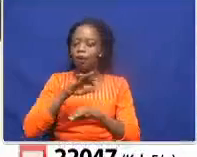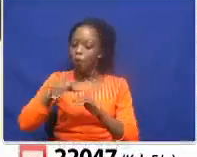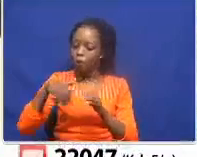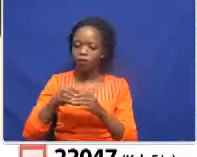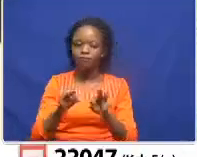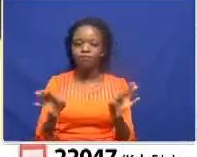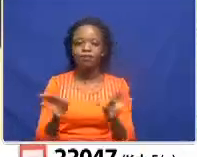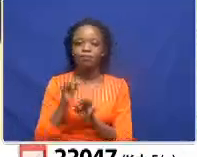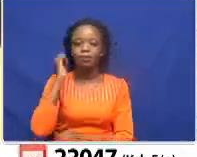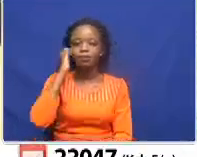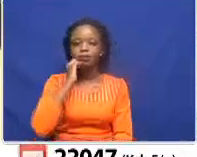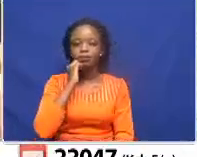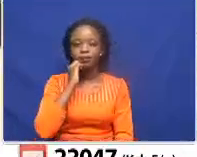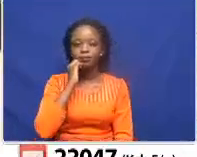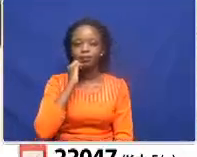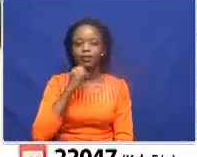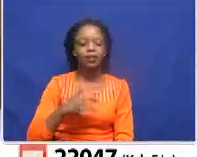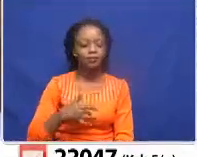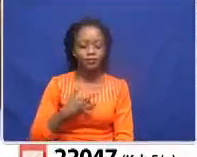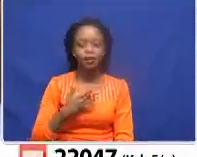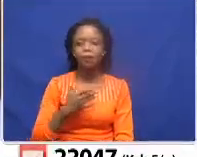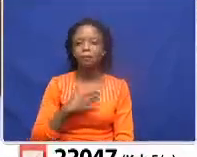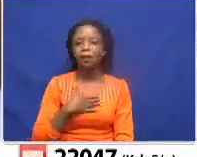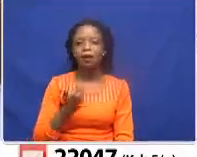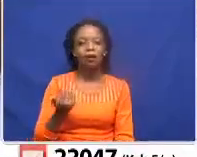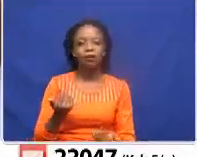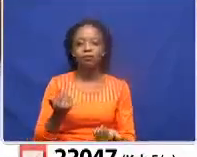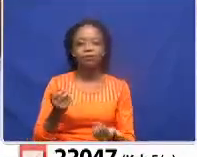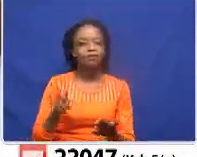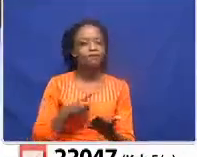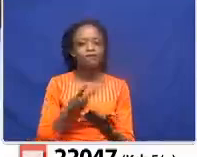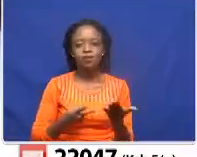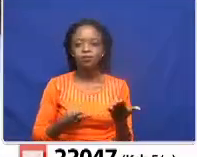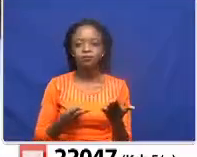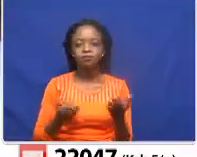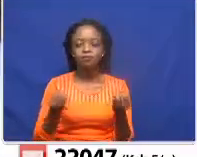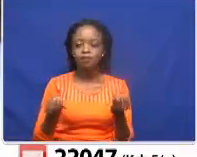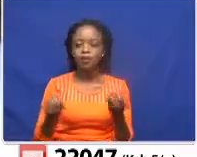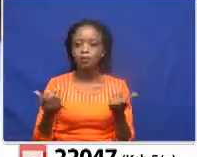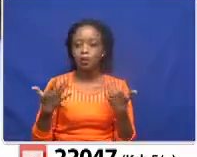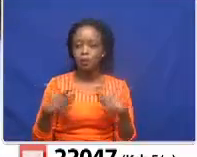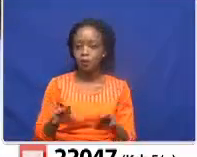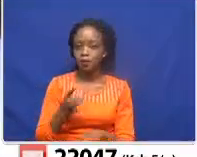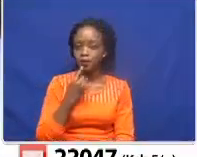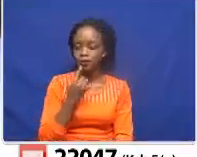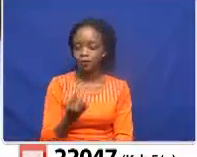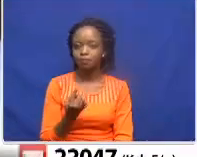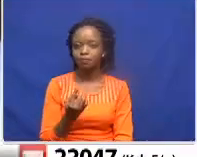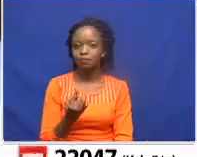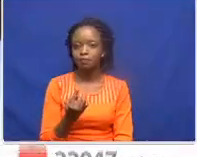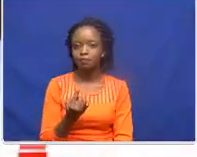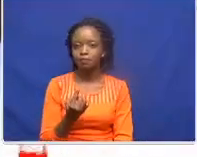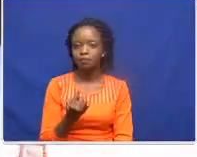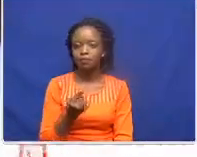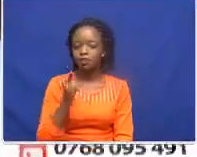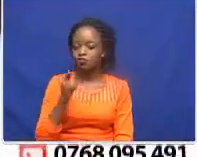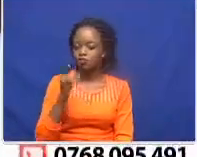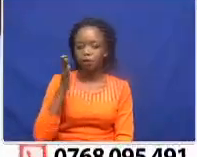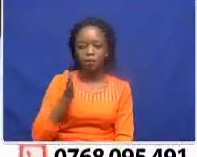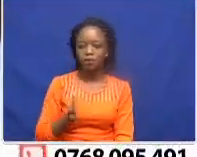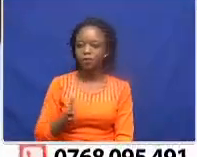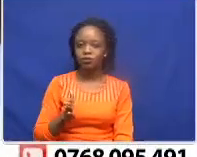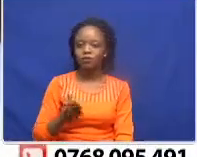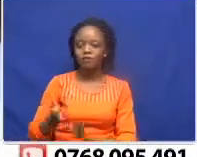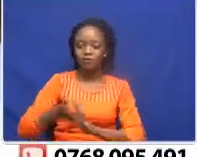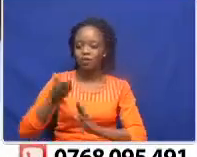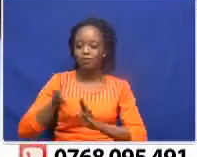discouraged about me, and I thought that was my end. Okay, most people, they say that ati huyo mtoto